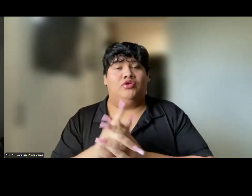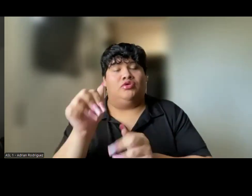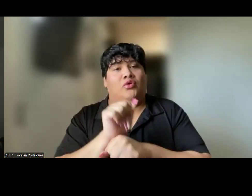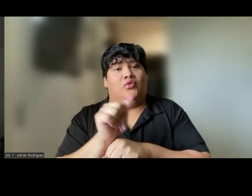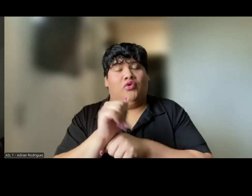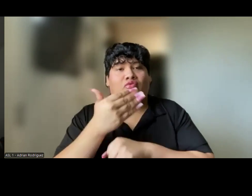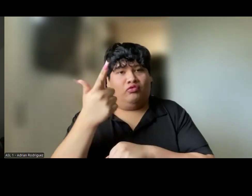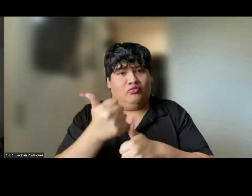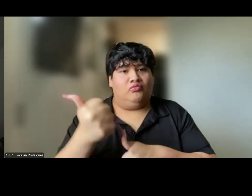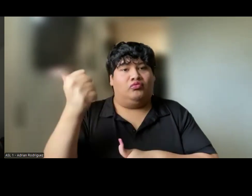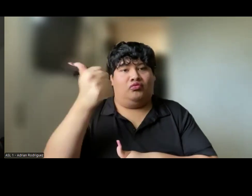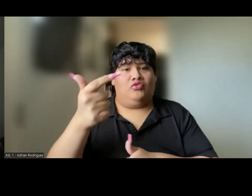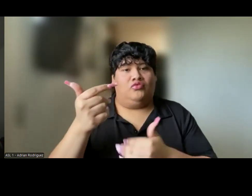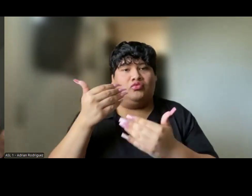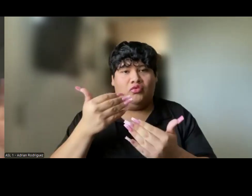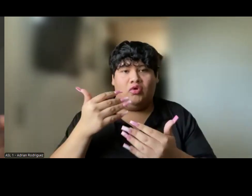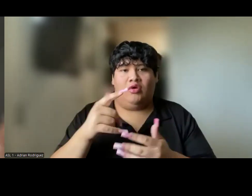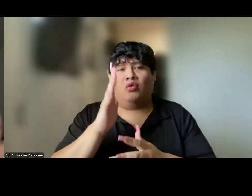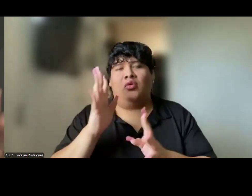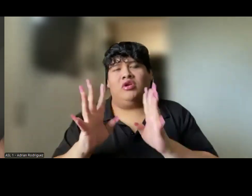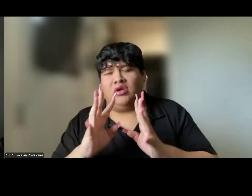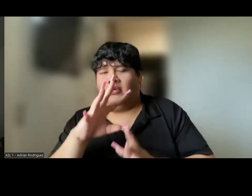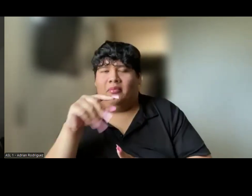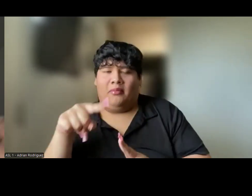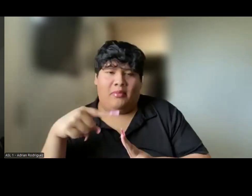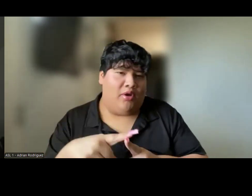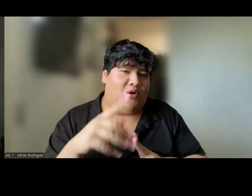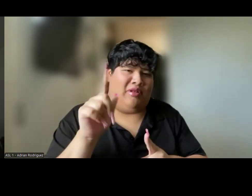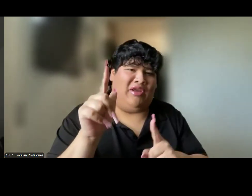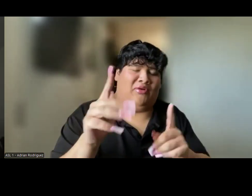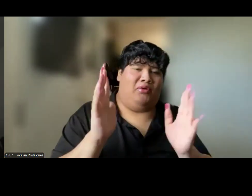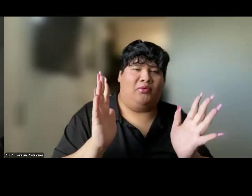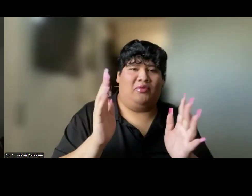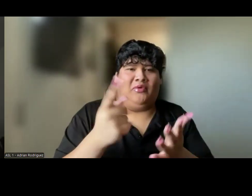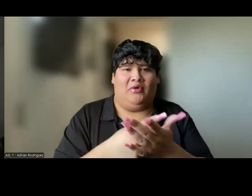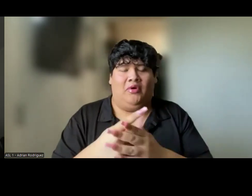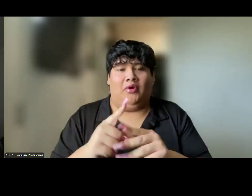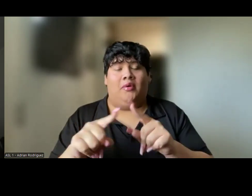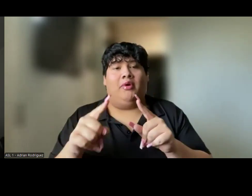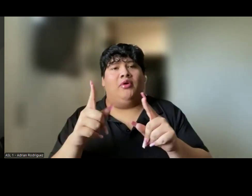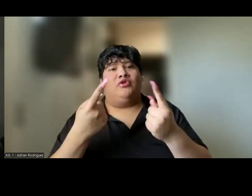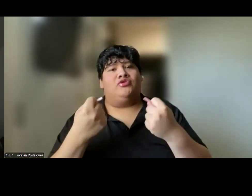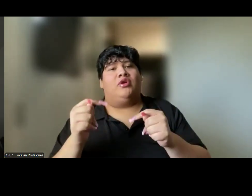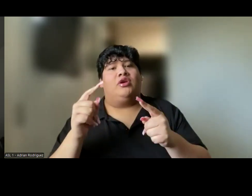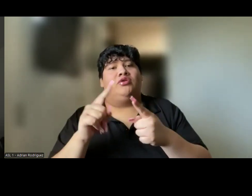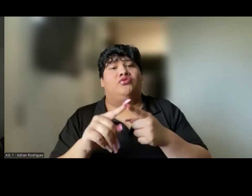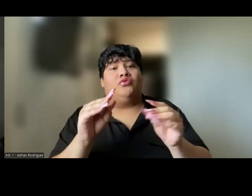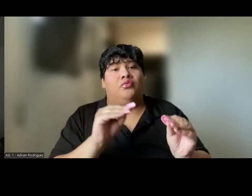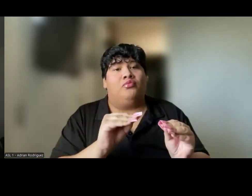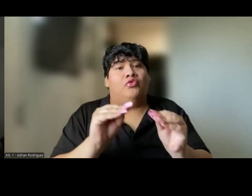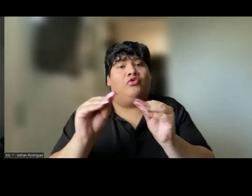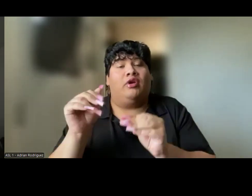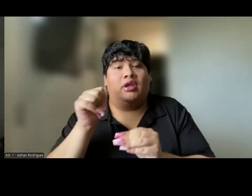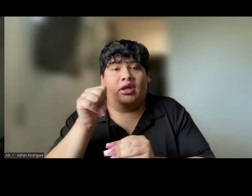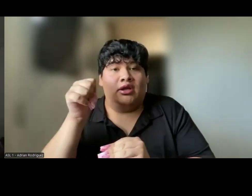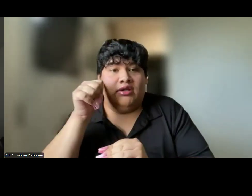And just and this will be talked about at some point too, probably, but we're trying to also kind of moving our aging disability